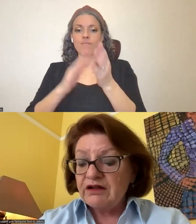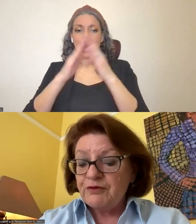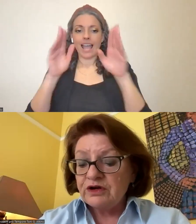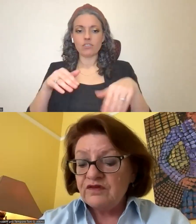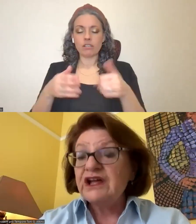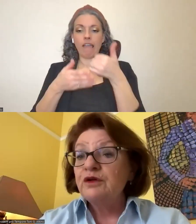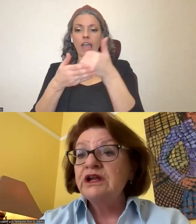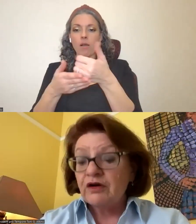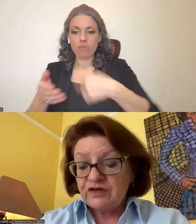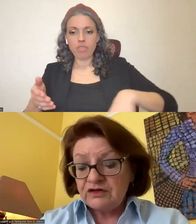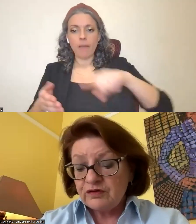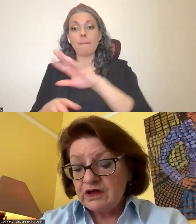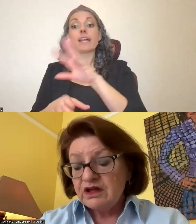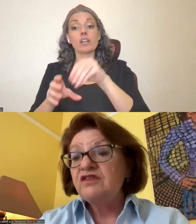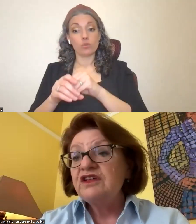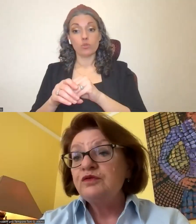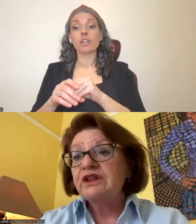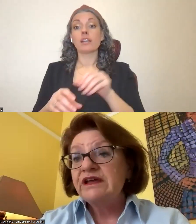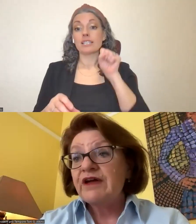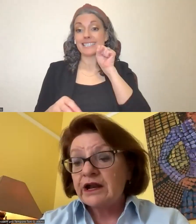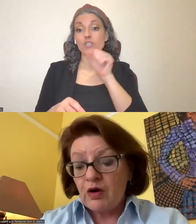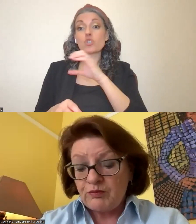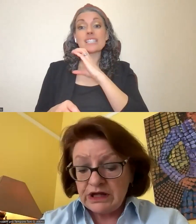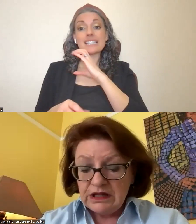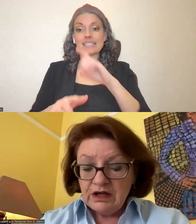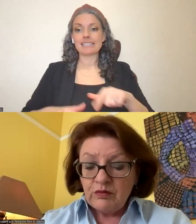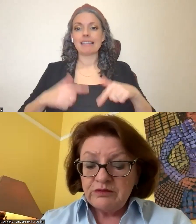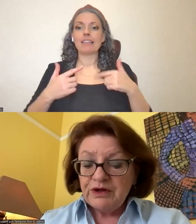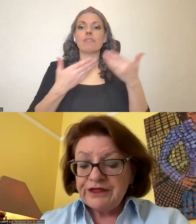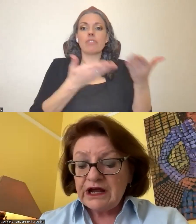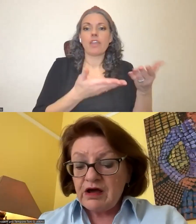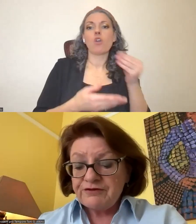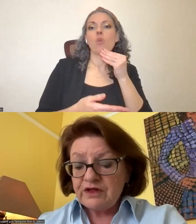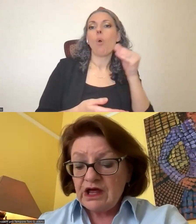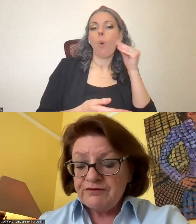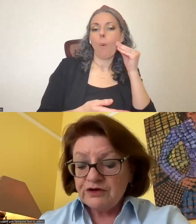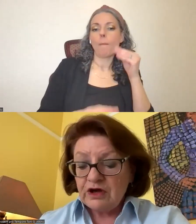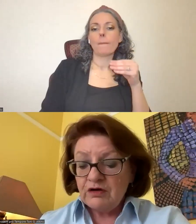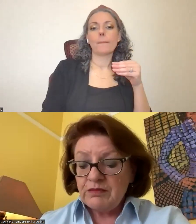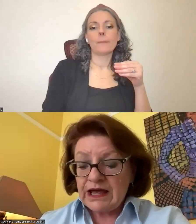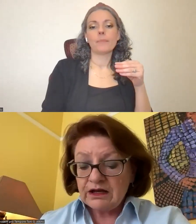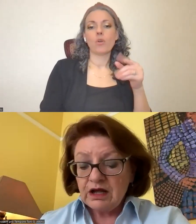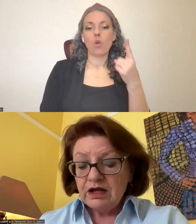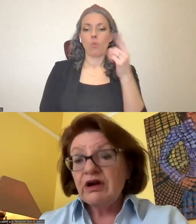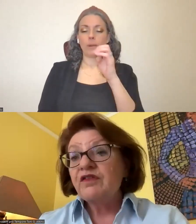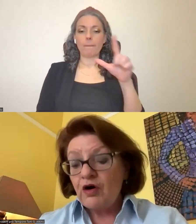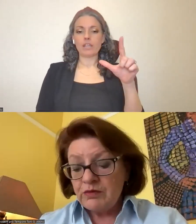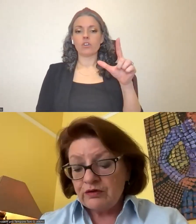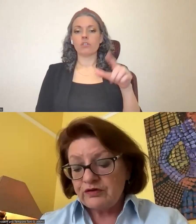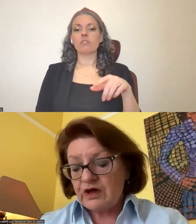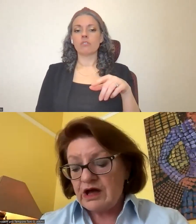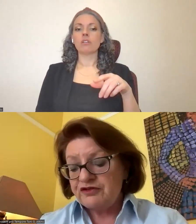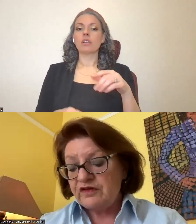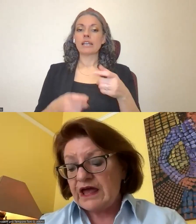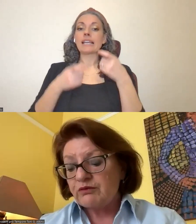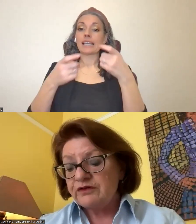vulnerable Californians, including our seniors, continue to live at home. One bill that I offered, the California Home Act, grants